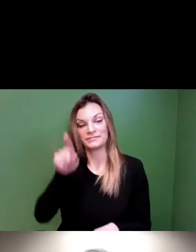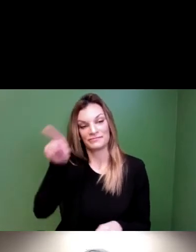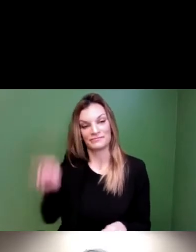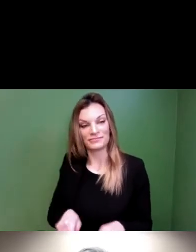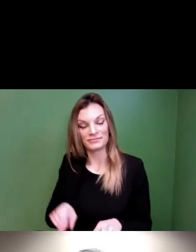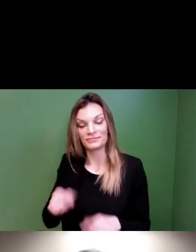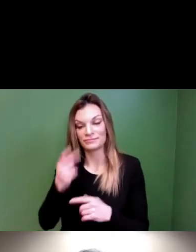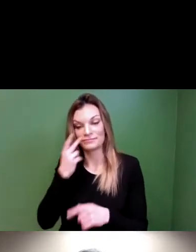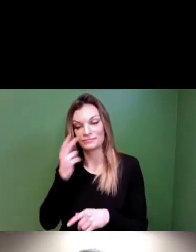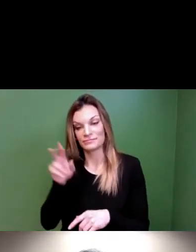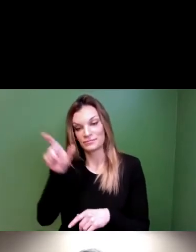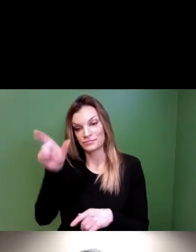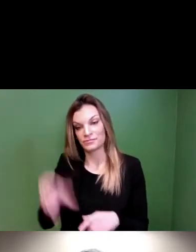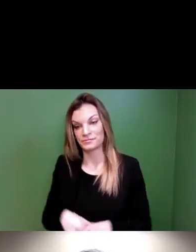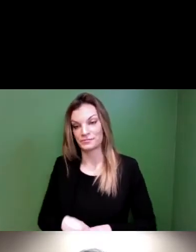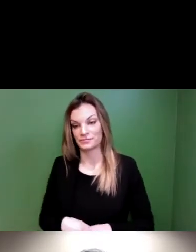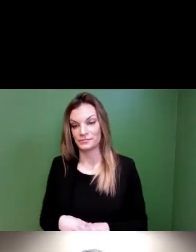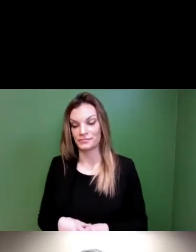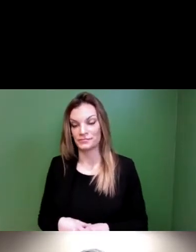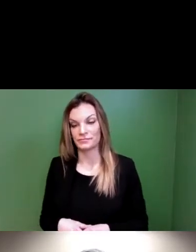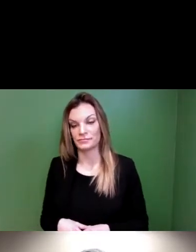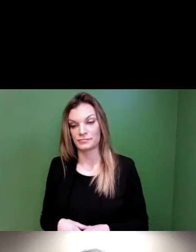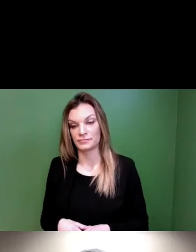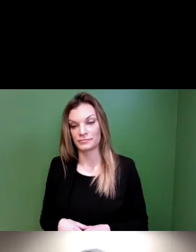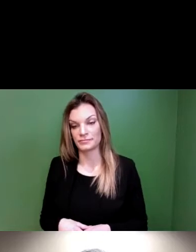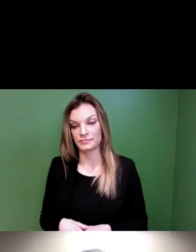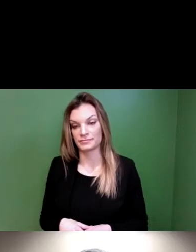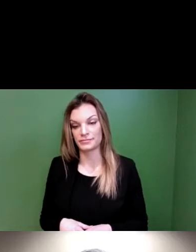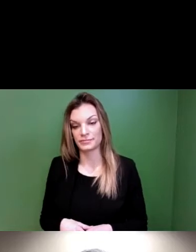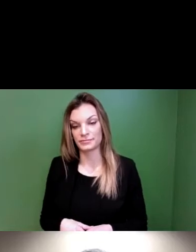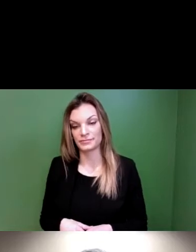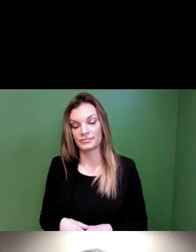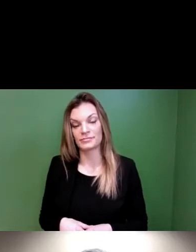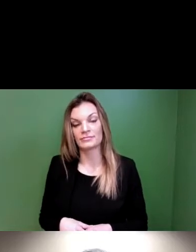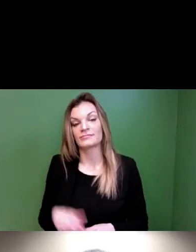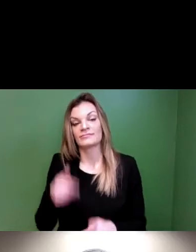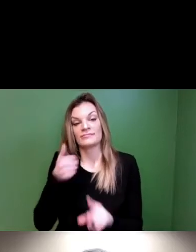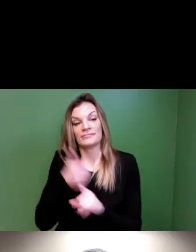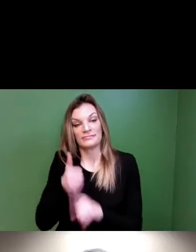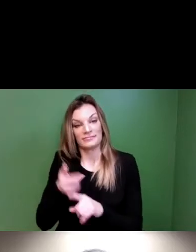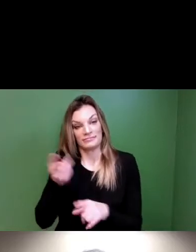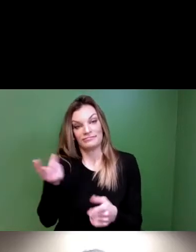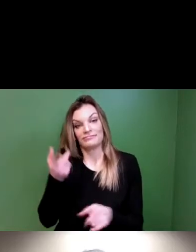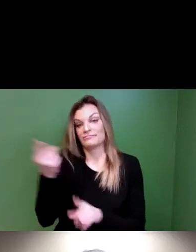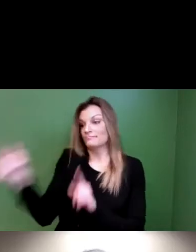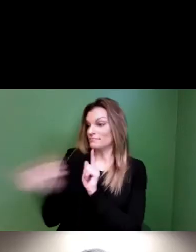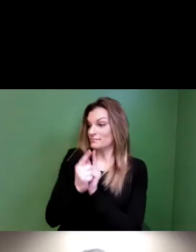way, has had paralysis for over 30 years when she came to us. And her arm